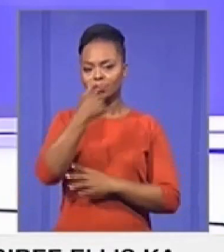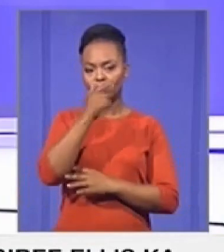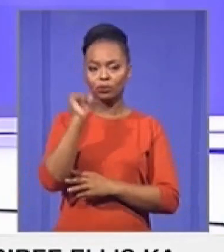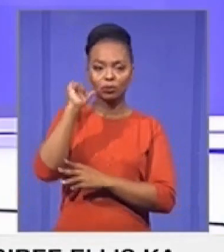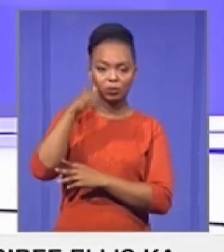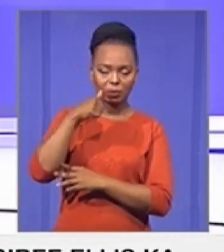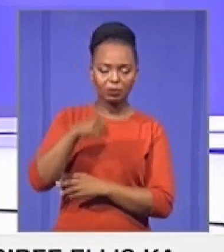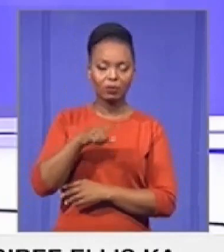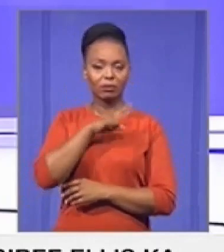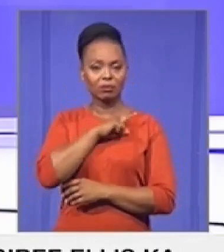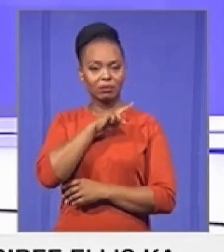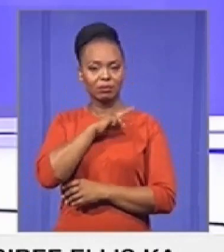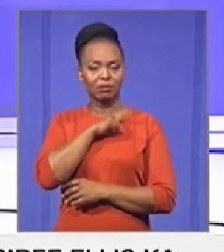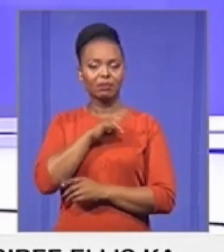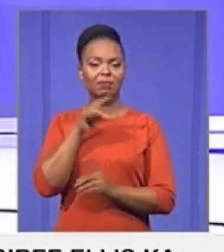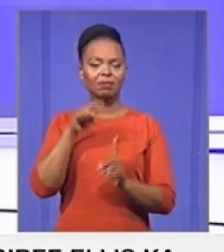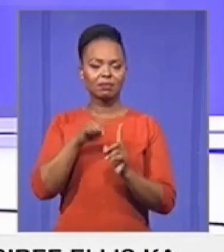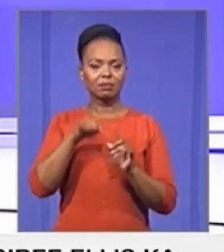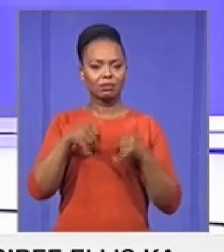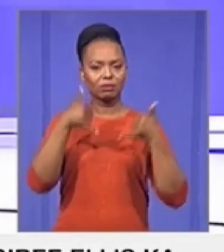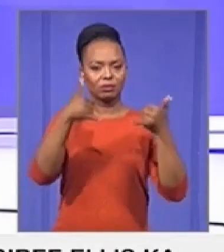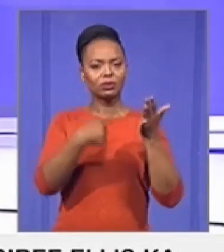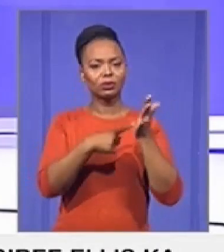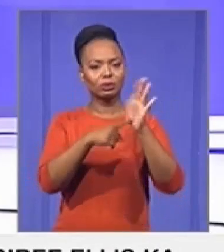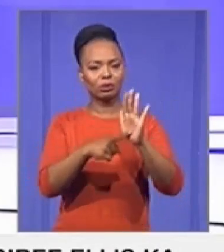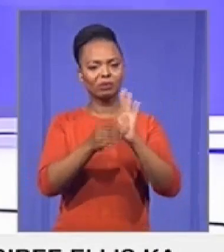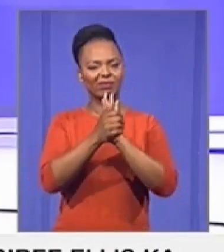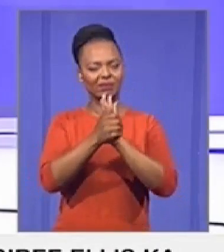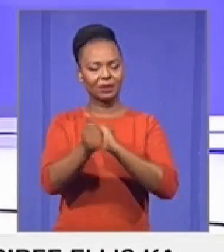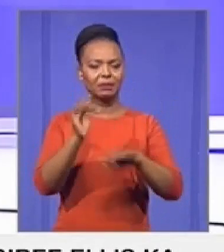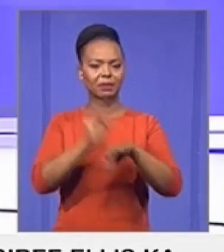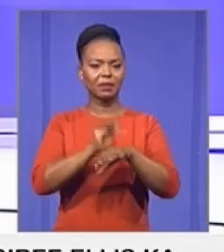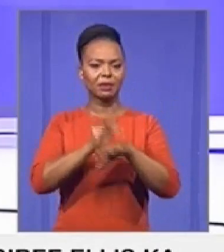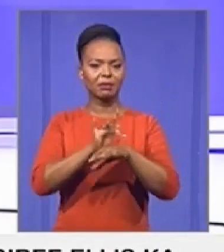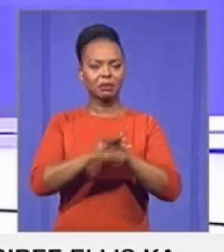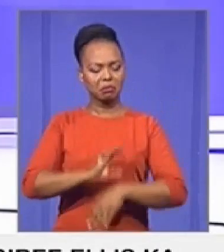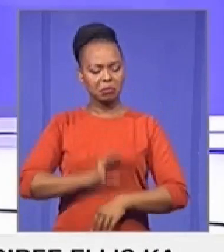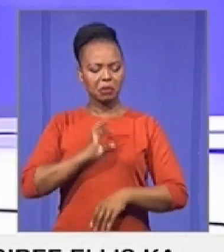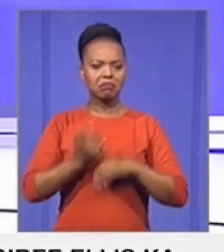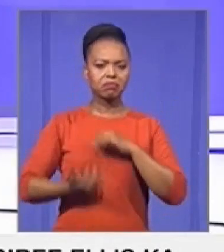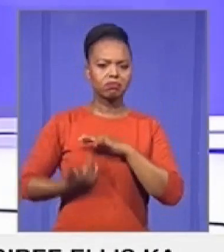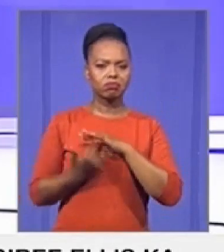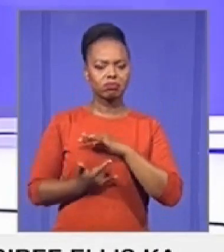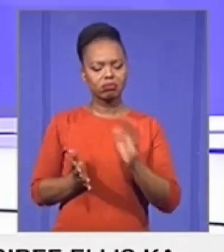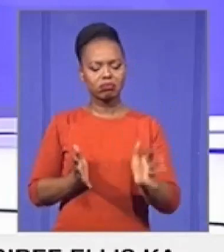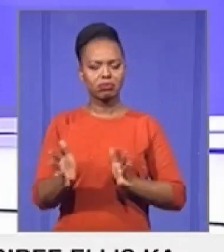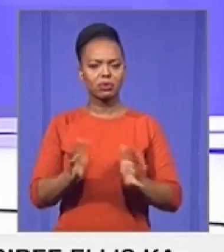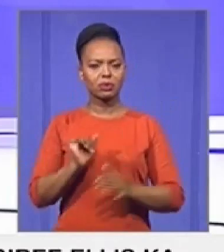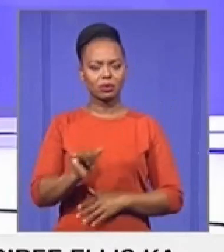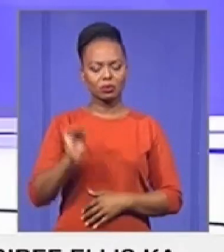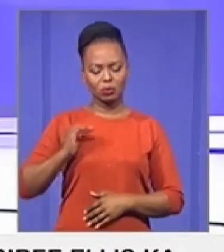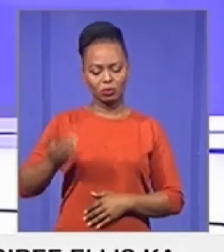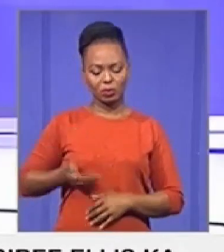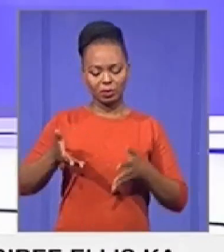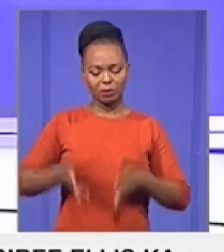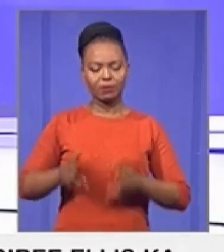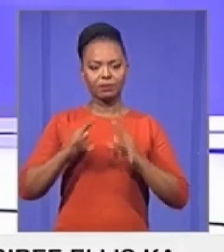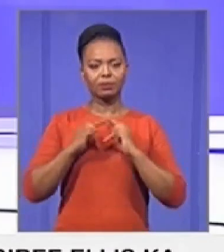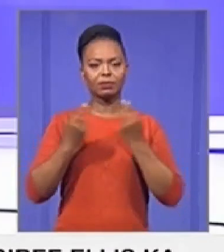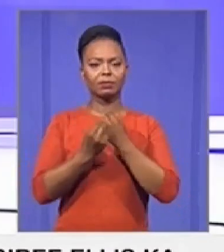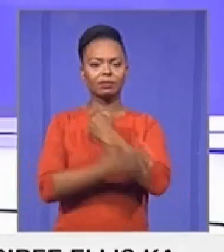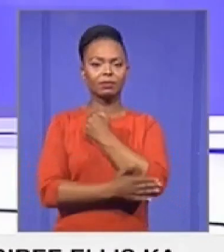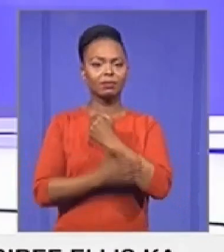hosane. Sena ke seabo sa ho bontsha kananelo ya hae eo Ellis a bileng le yona papading ya bola basadi kwa naheng. Ellis ke